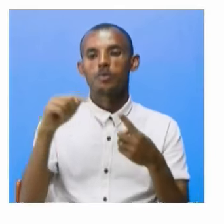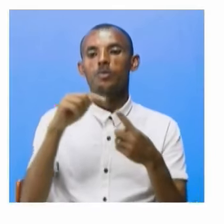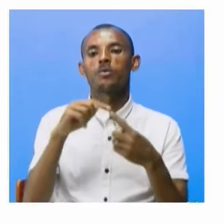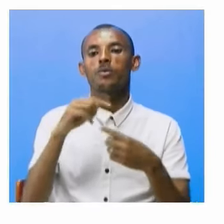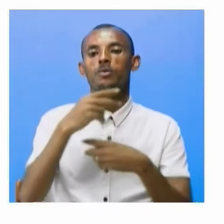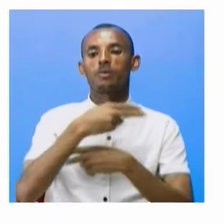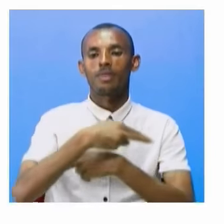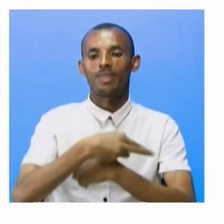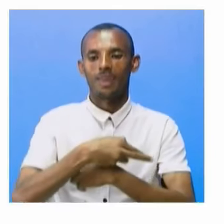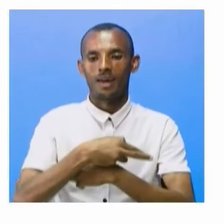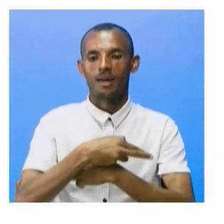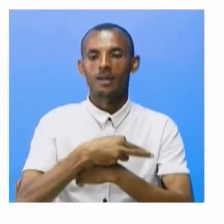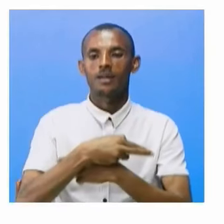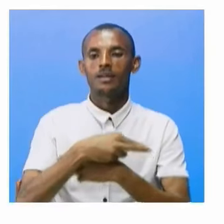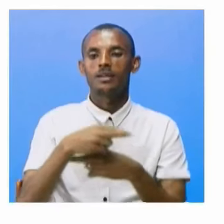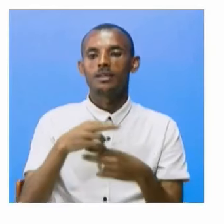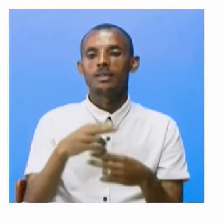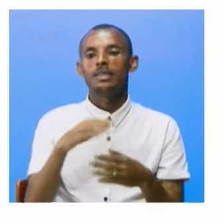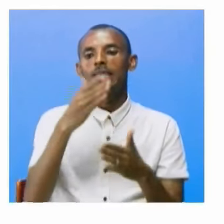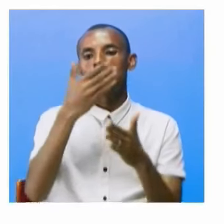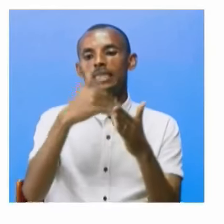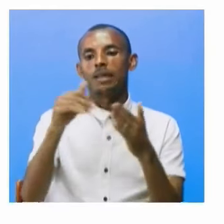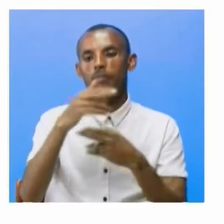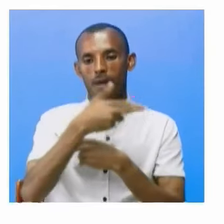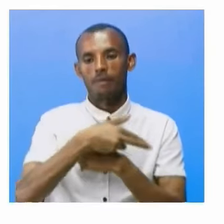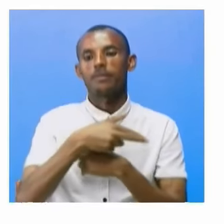some rest. Yeah?